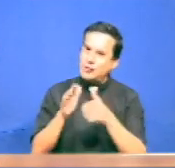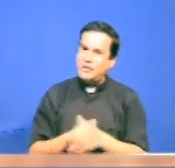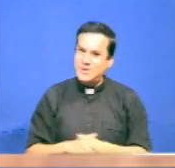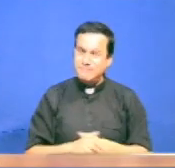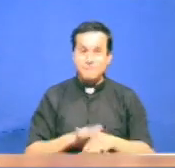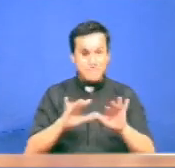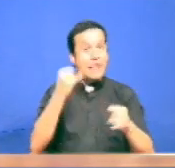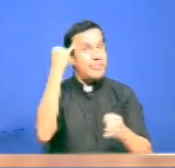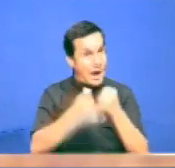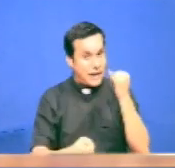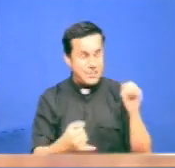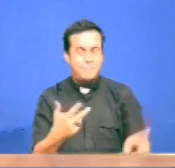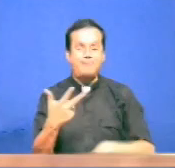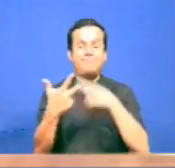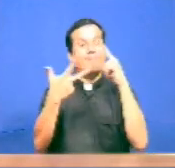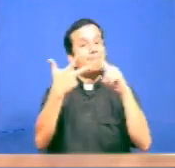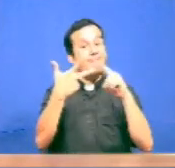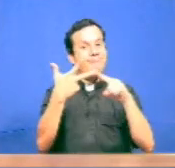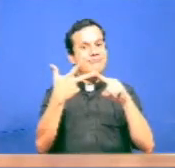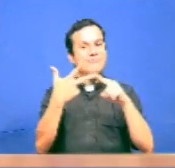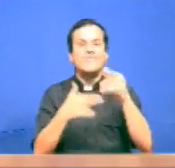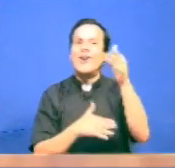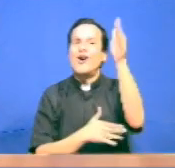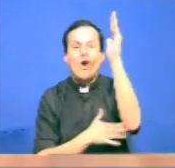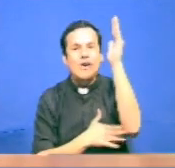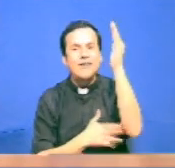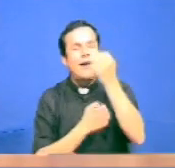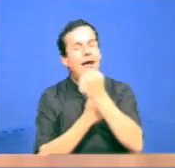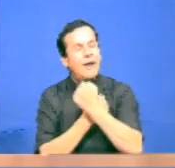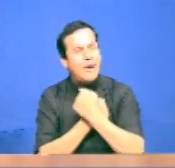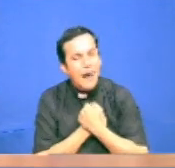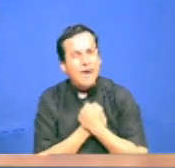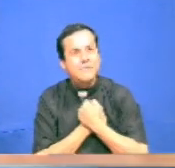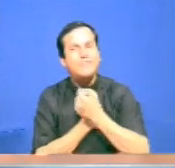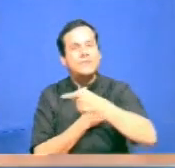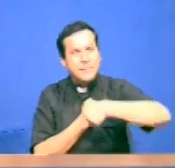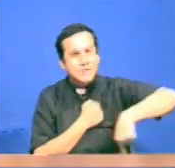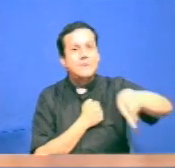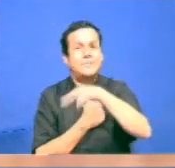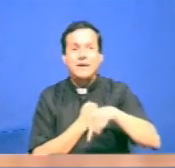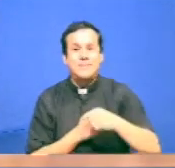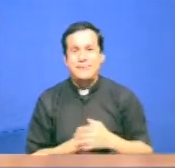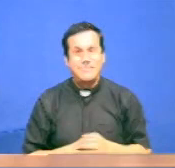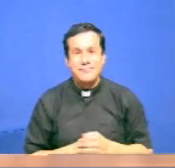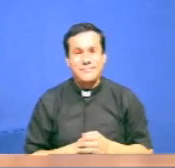God cares and loves us. And no one is too small to be